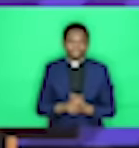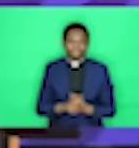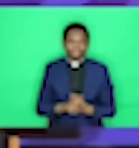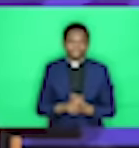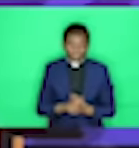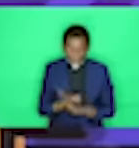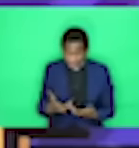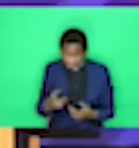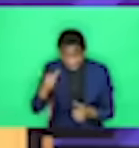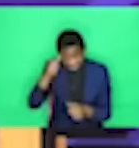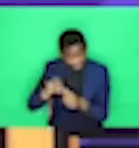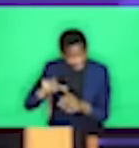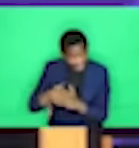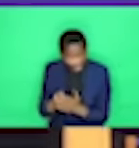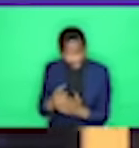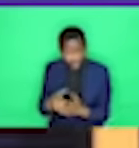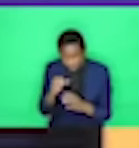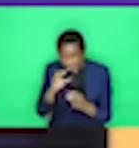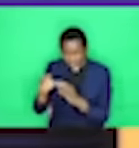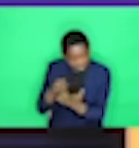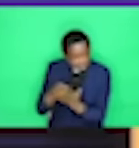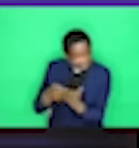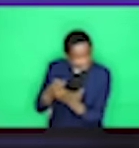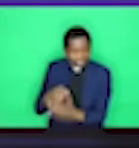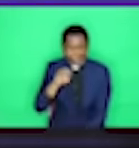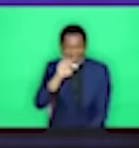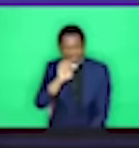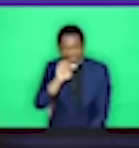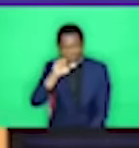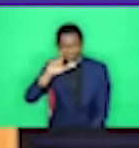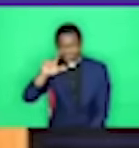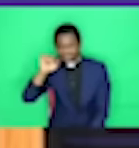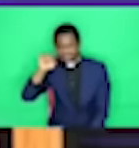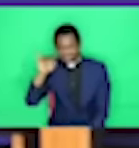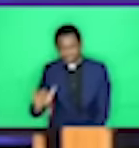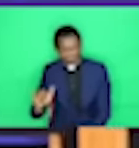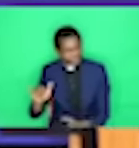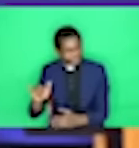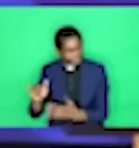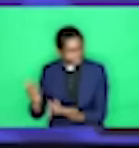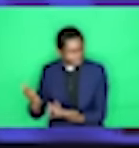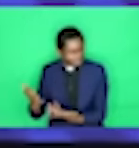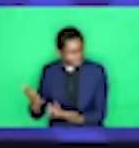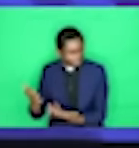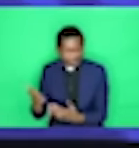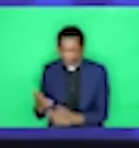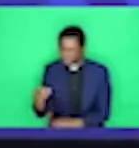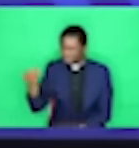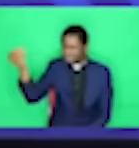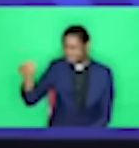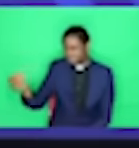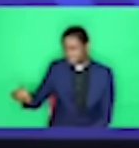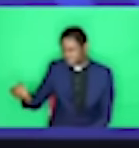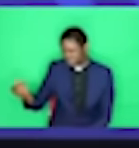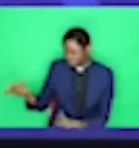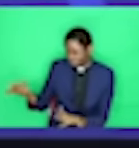e-levy. We're talking about the percentage, and I said, what is percentage? See, percentage is important depending on